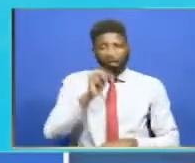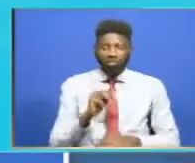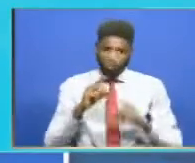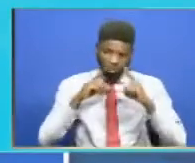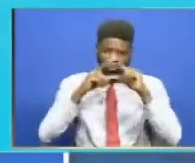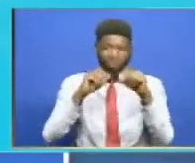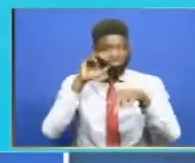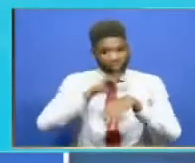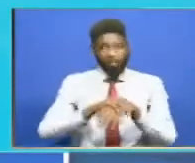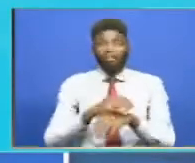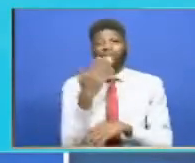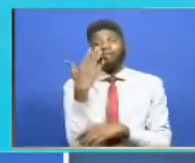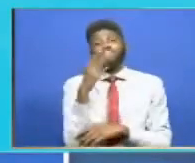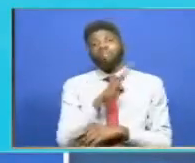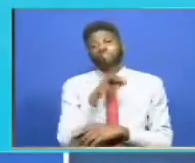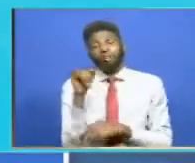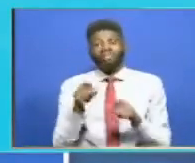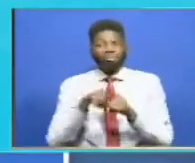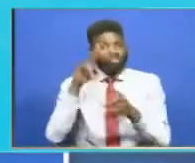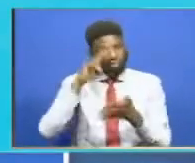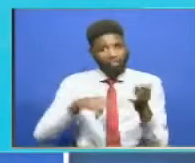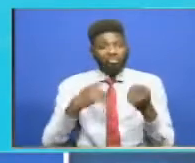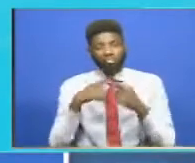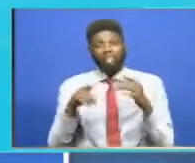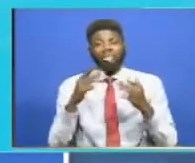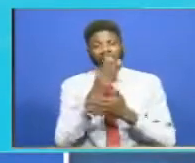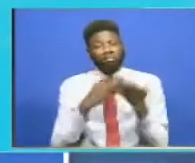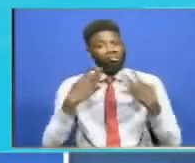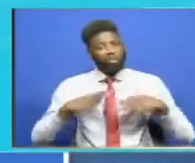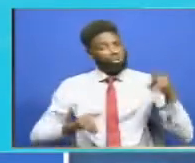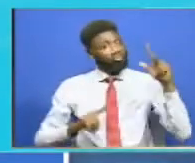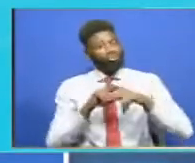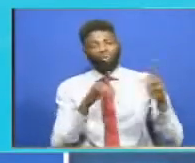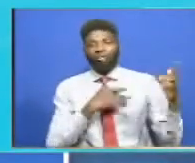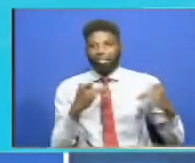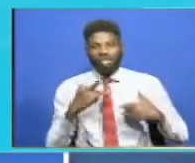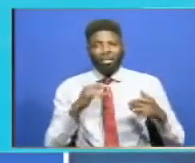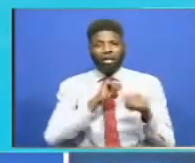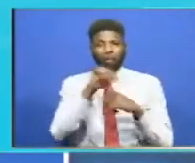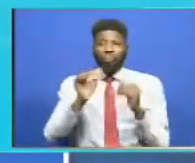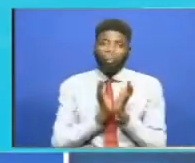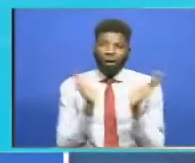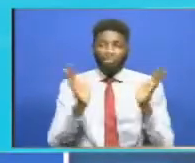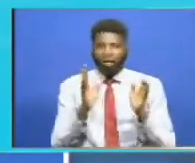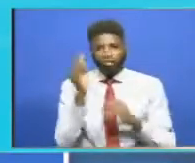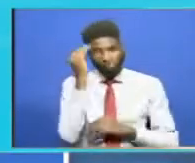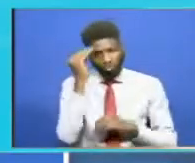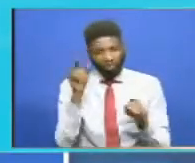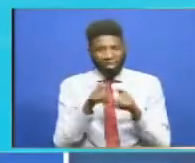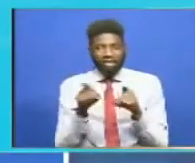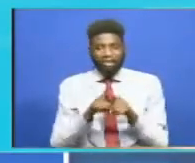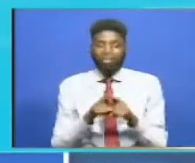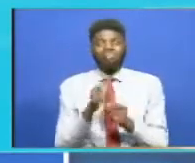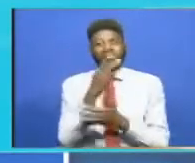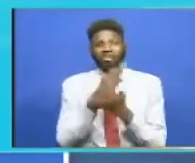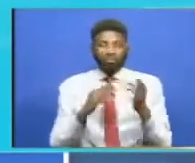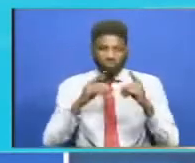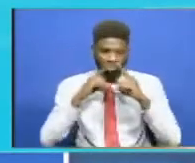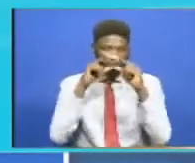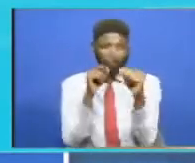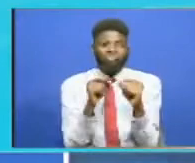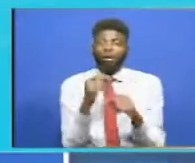document and read it. Some people have raised concern about the civic education. Others have raised concern about the document should